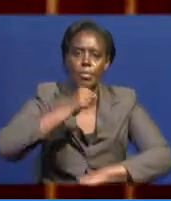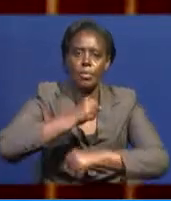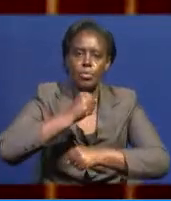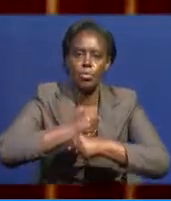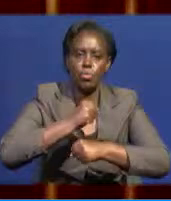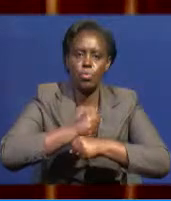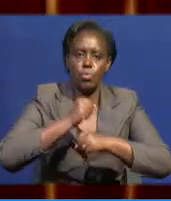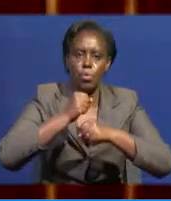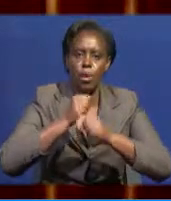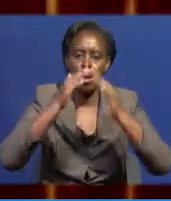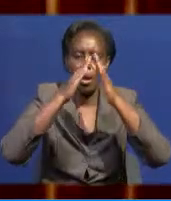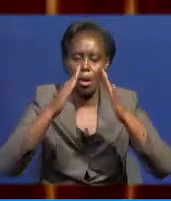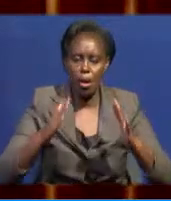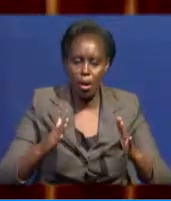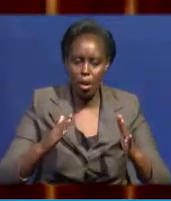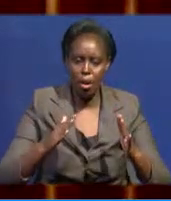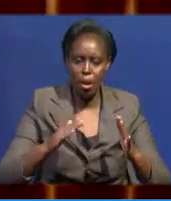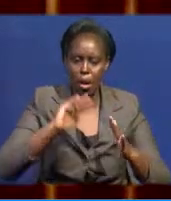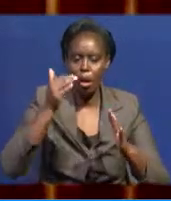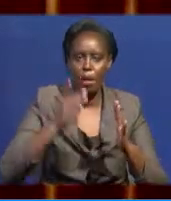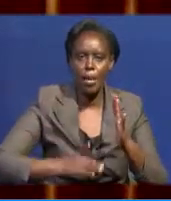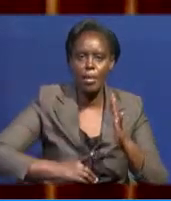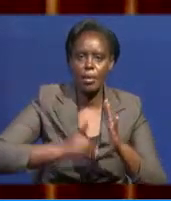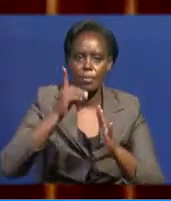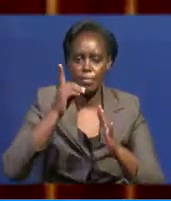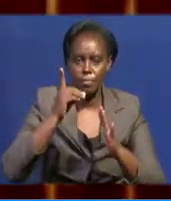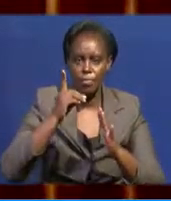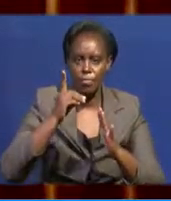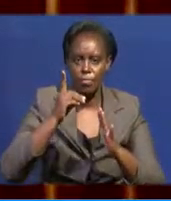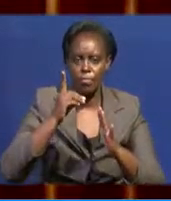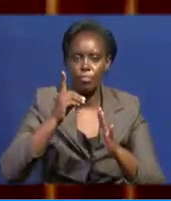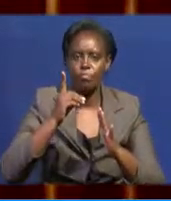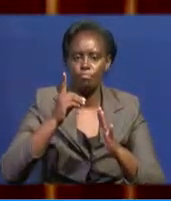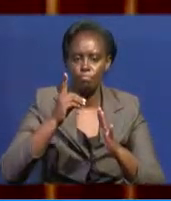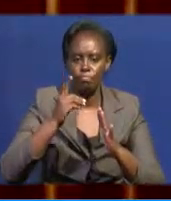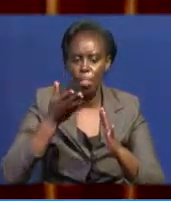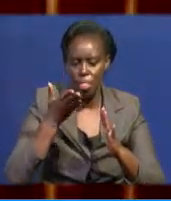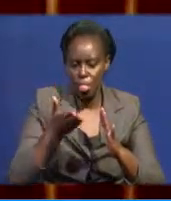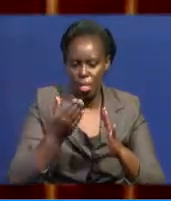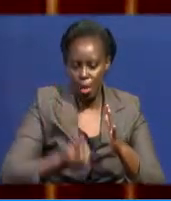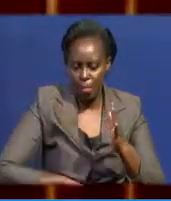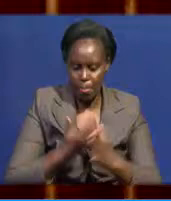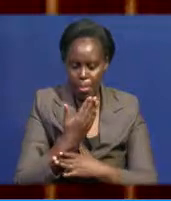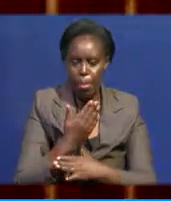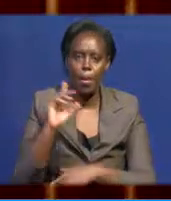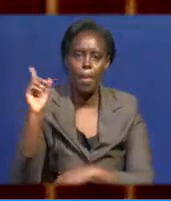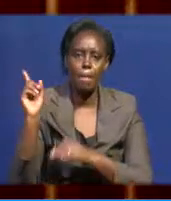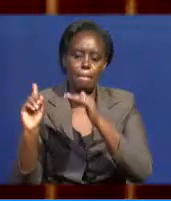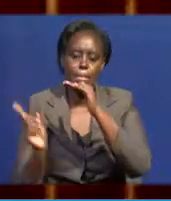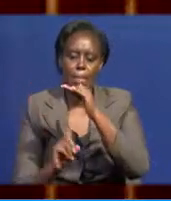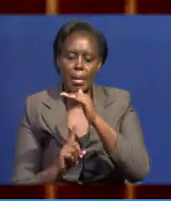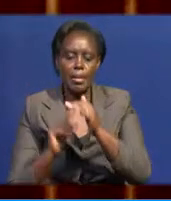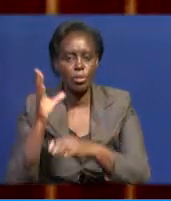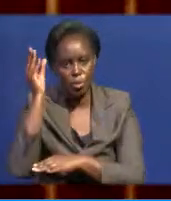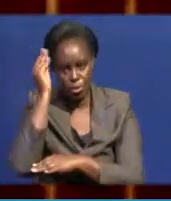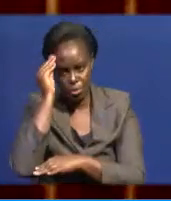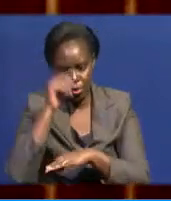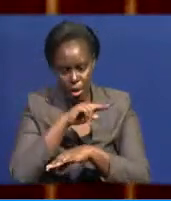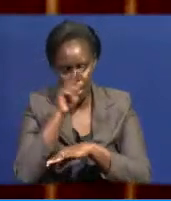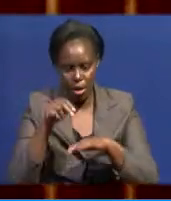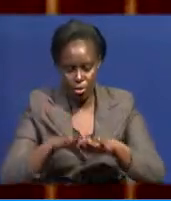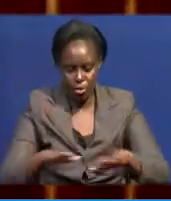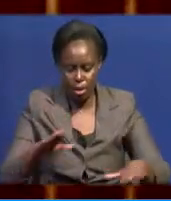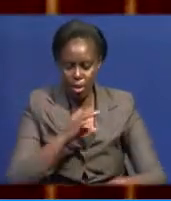Works, Housing and Urban Development was put up. The Ministry of Education and National